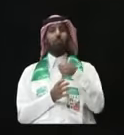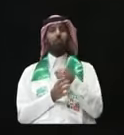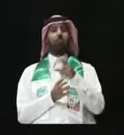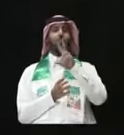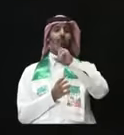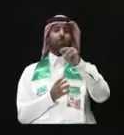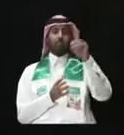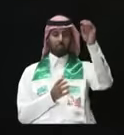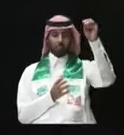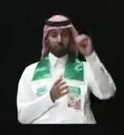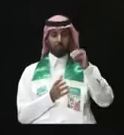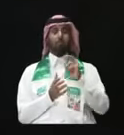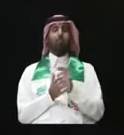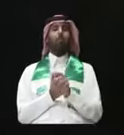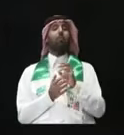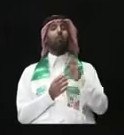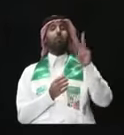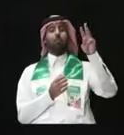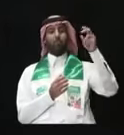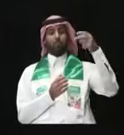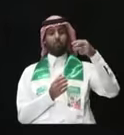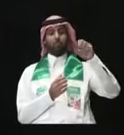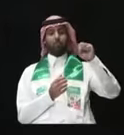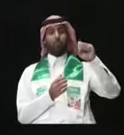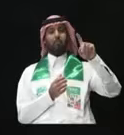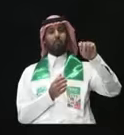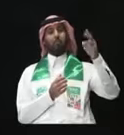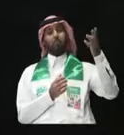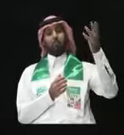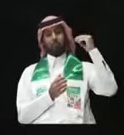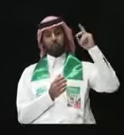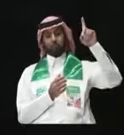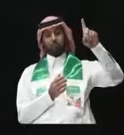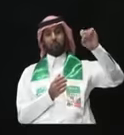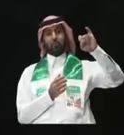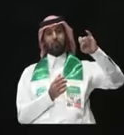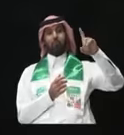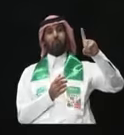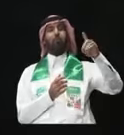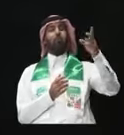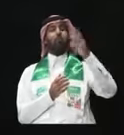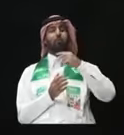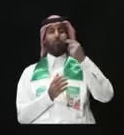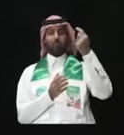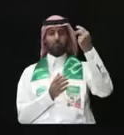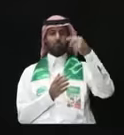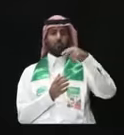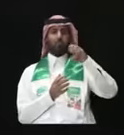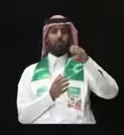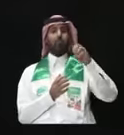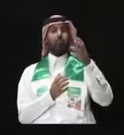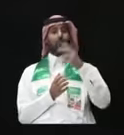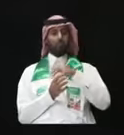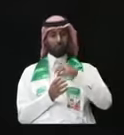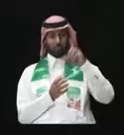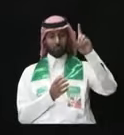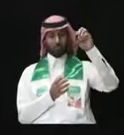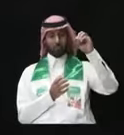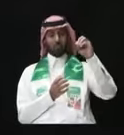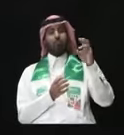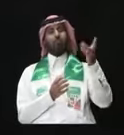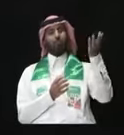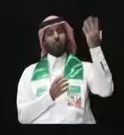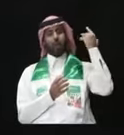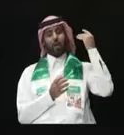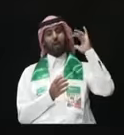a did. What did he do? And this verb is in the present tense. What did he do yesterday? Can you tell from the